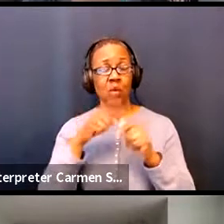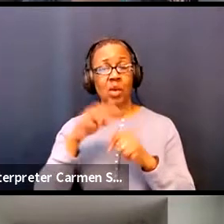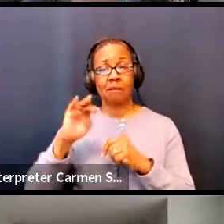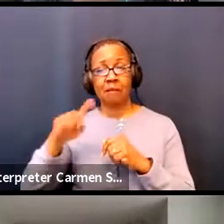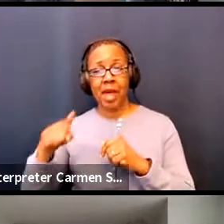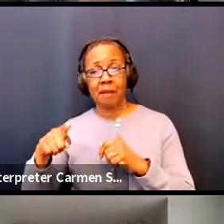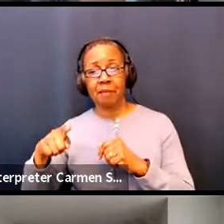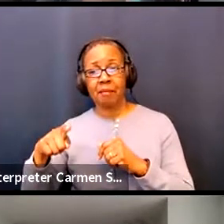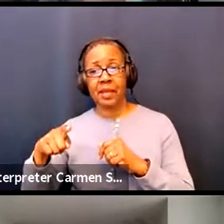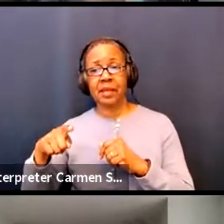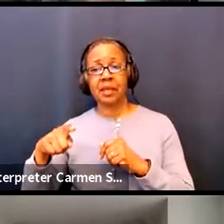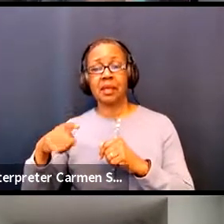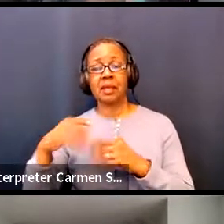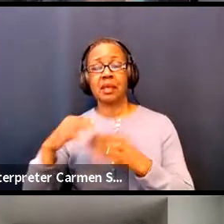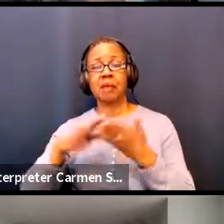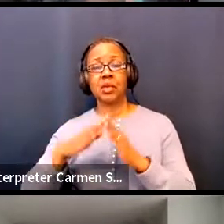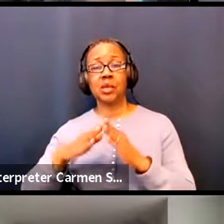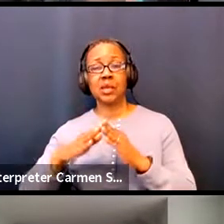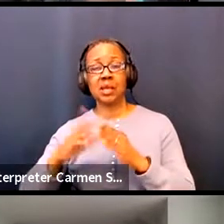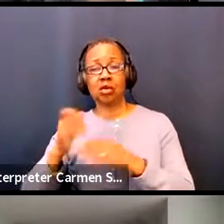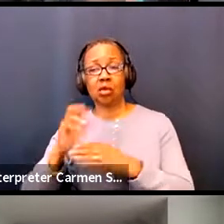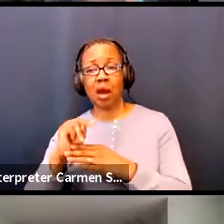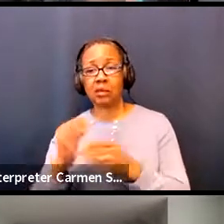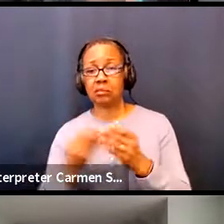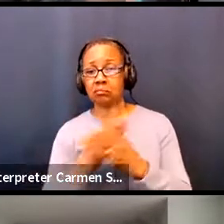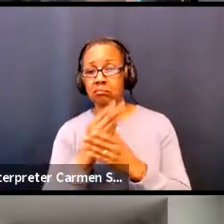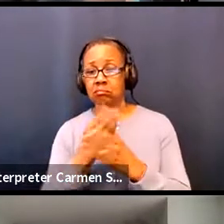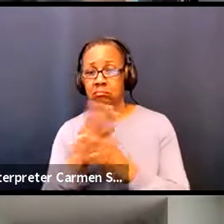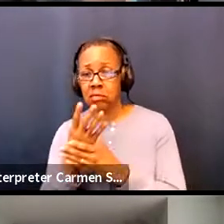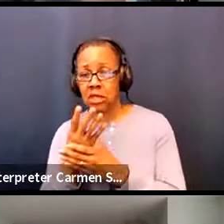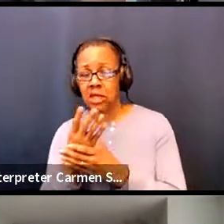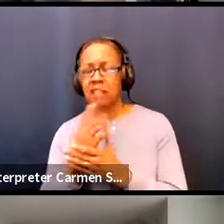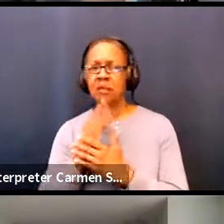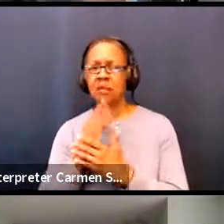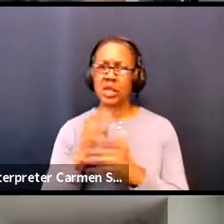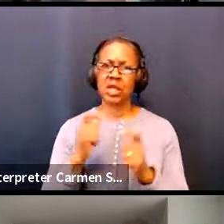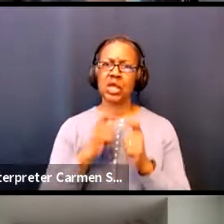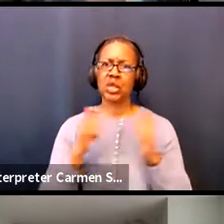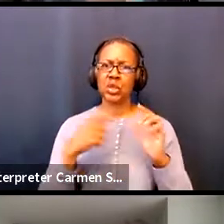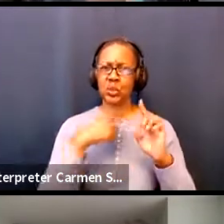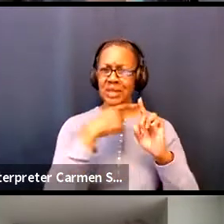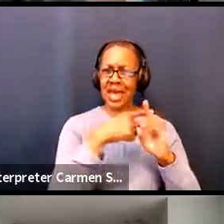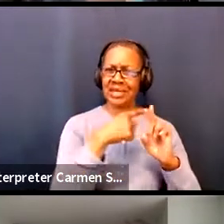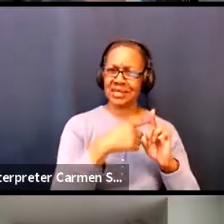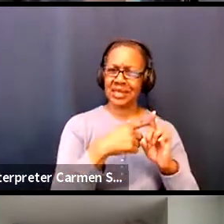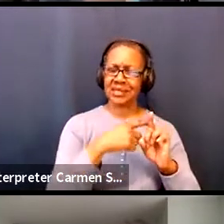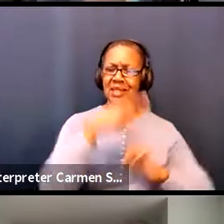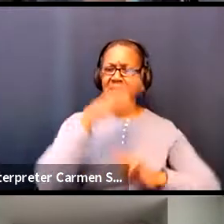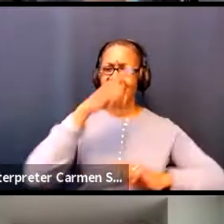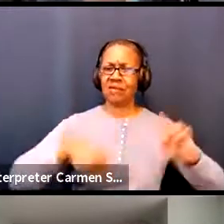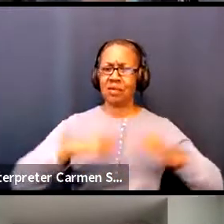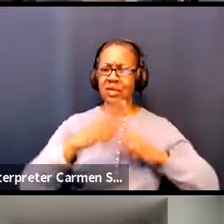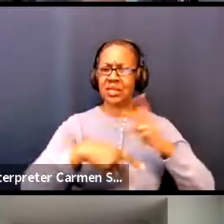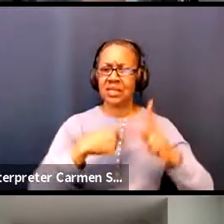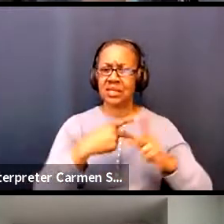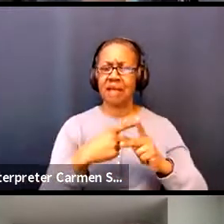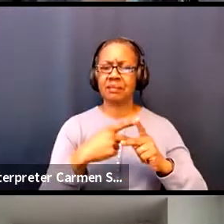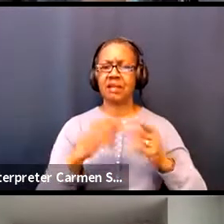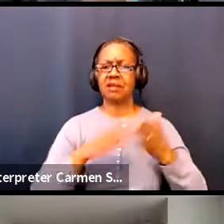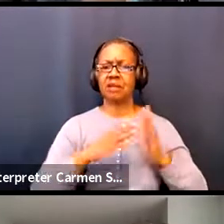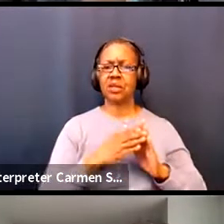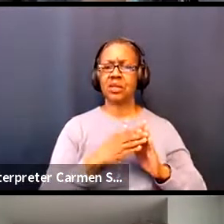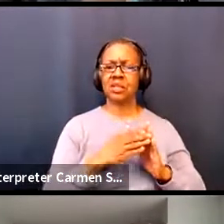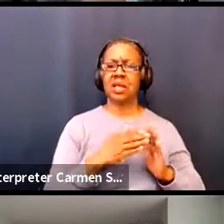gardens is that they were huge assets in both low-income communities and communities of color. And I'm